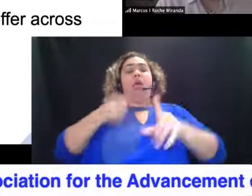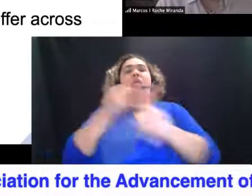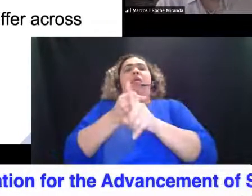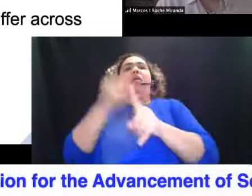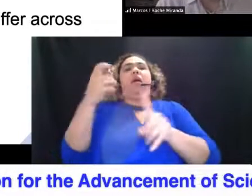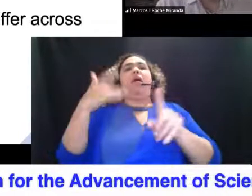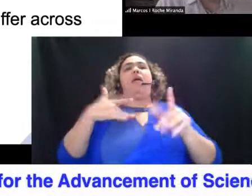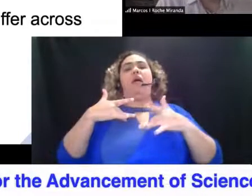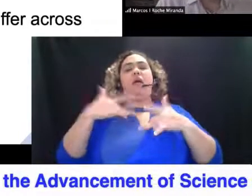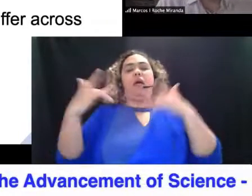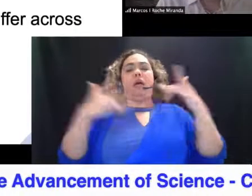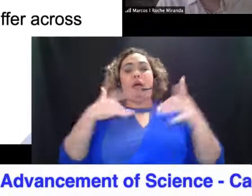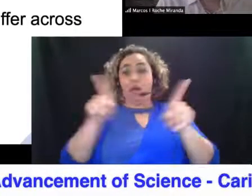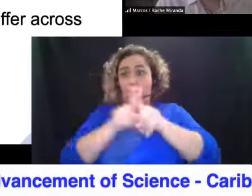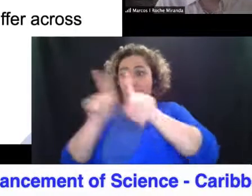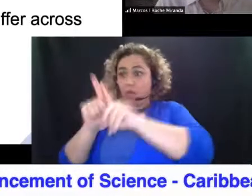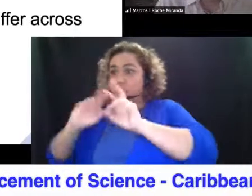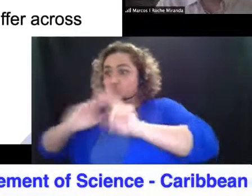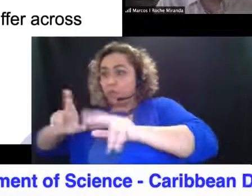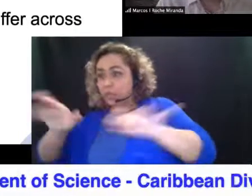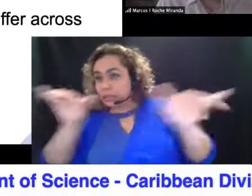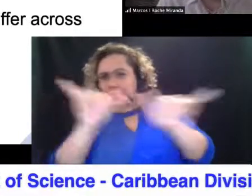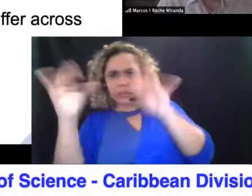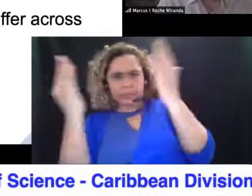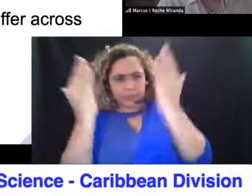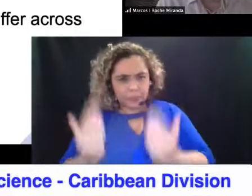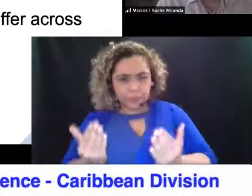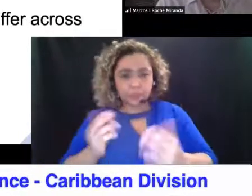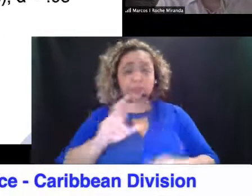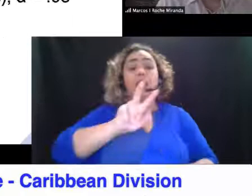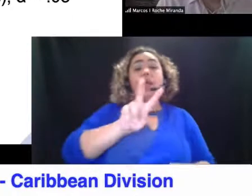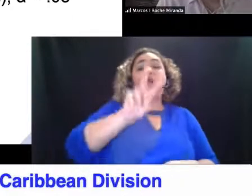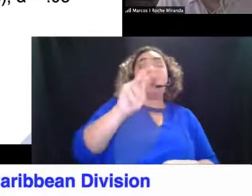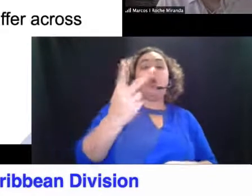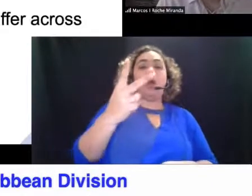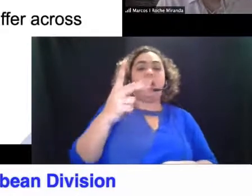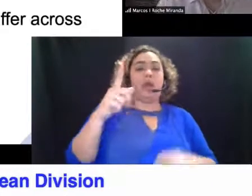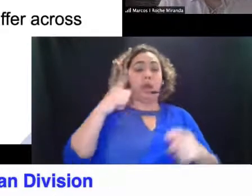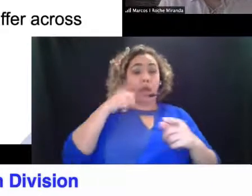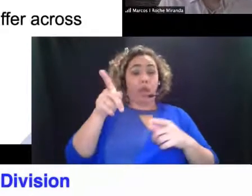nervios questionnaire responses? Number 2, how does ataque de